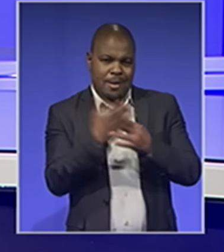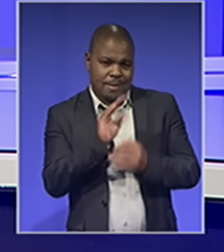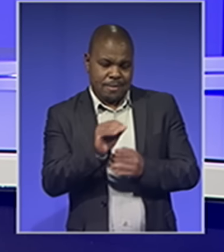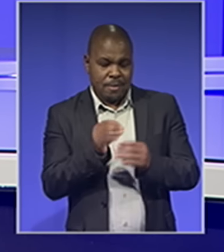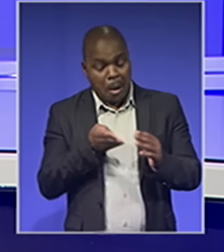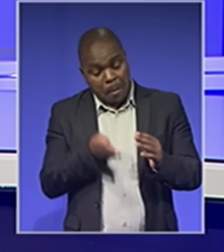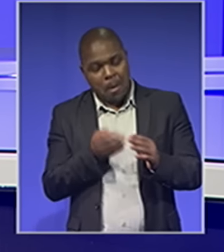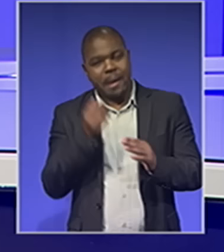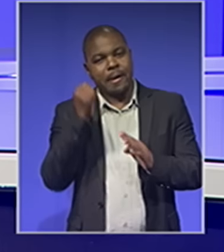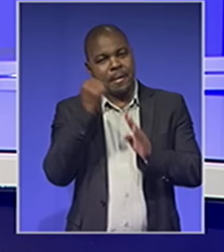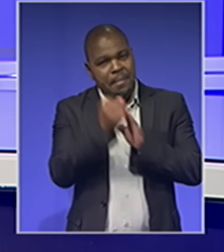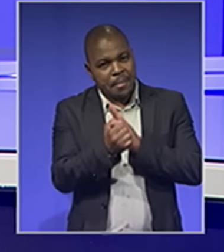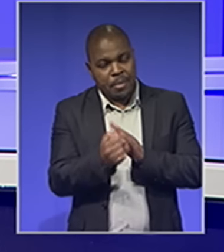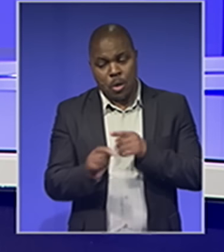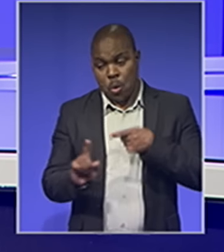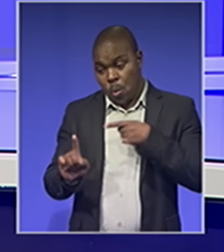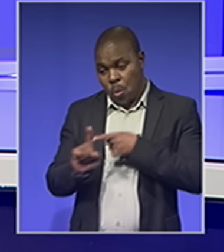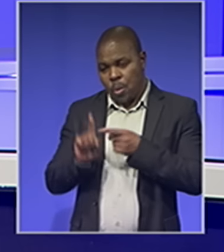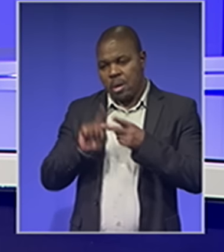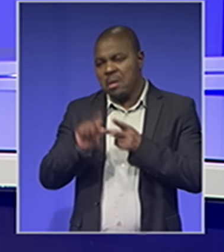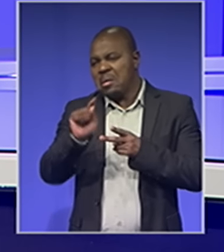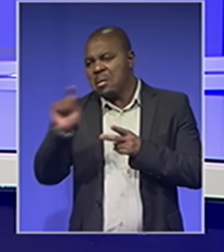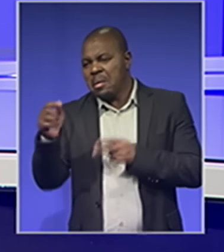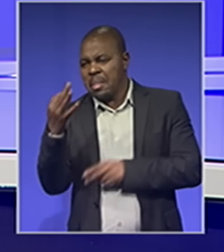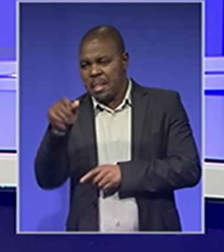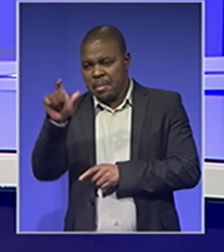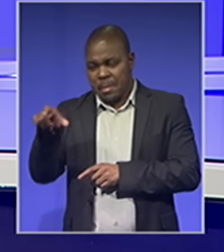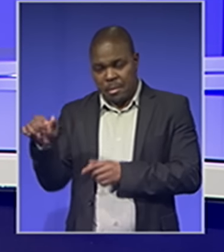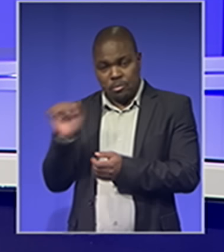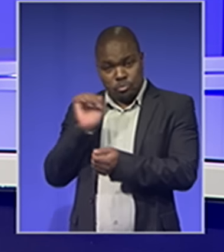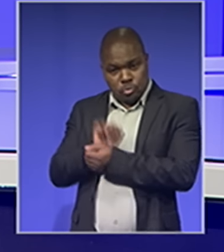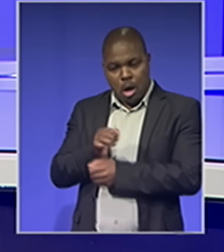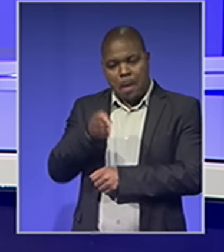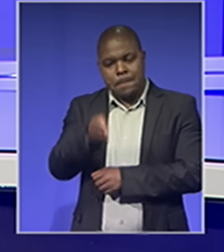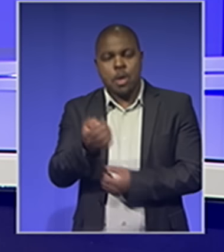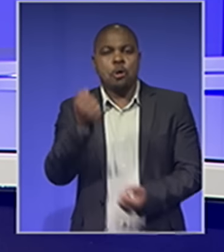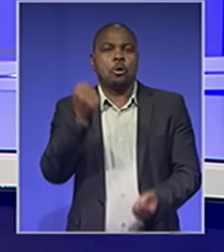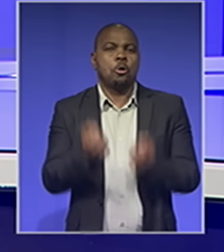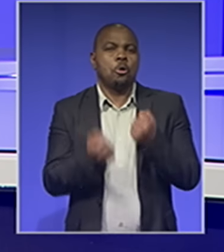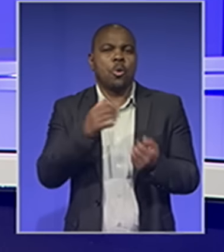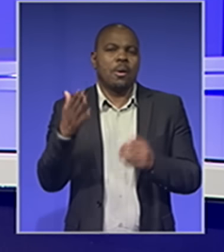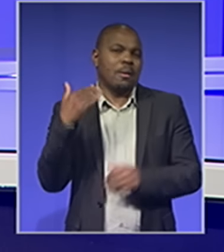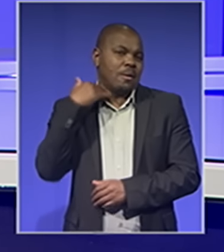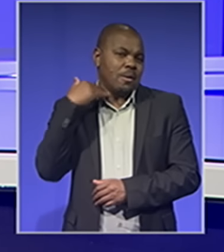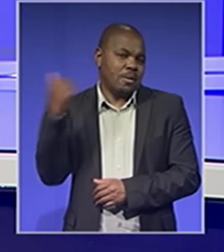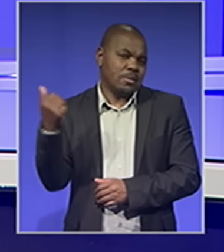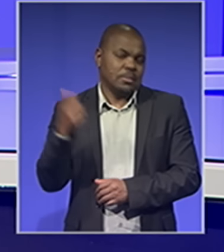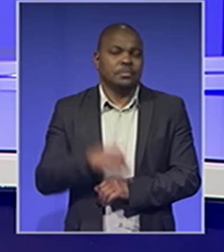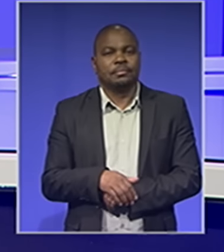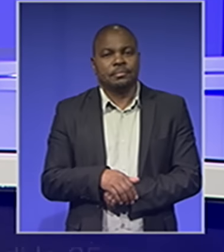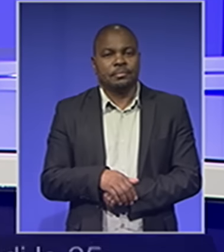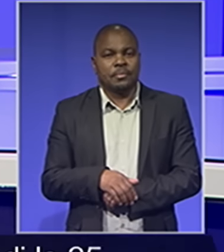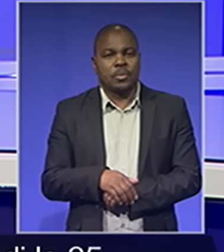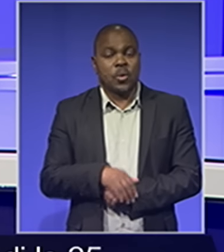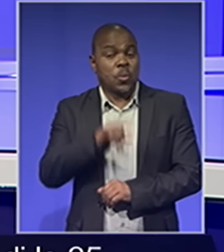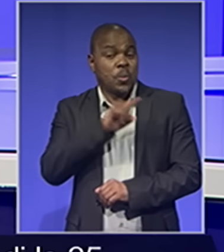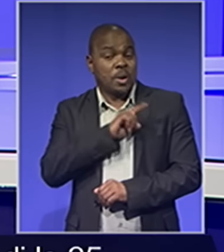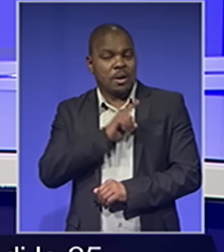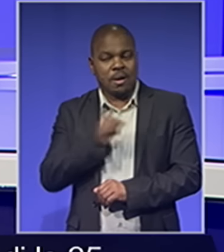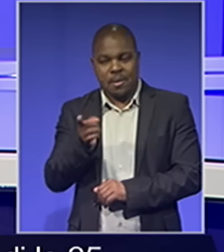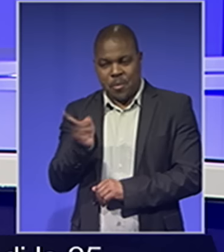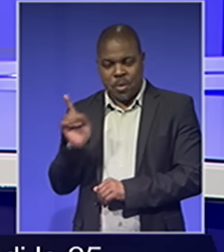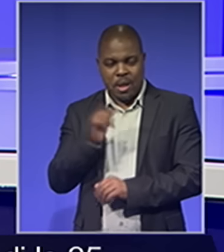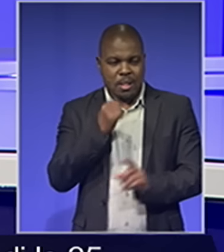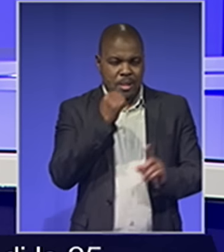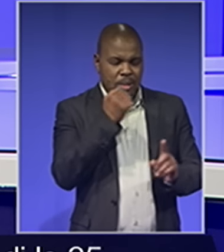akaretsang polao. Molefe le balatofadiwa nae ba le bararo ba ne ba tlhageletse kwa kgotlatshekelo ya magistrata wa Alexandra mabapi le kgetsi